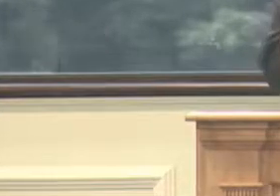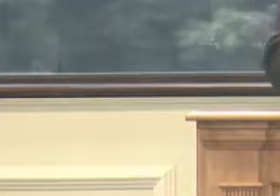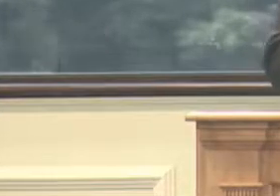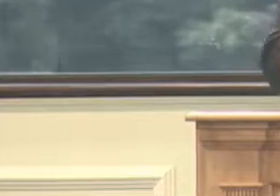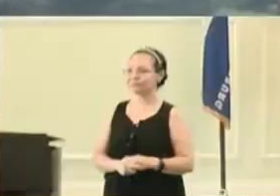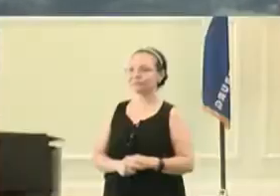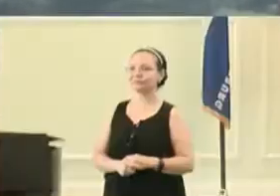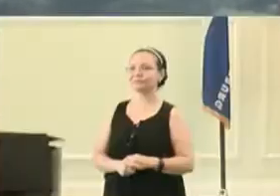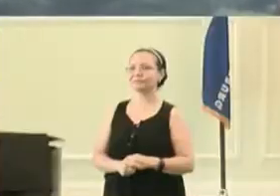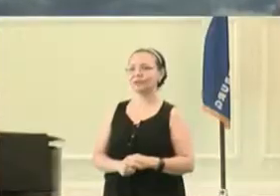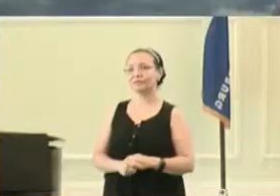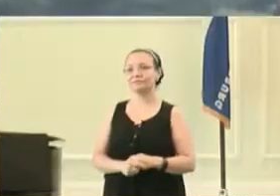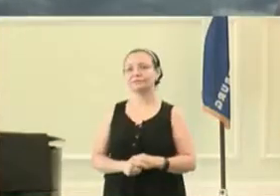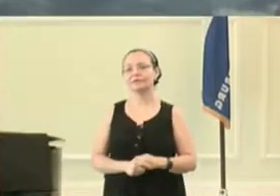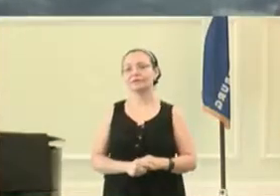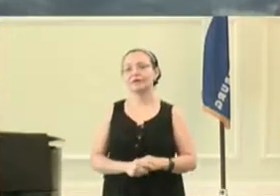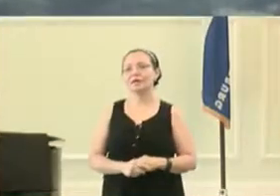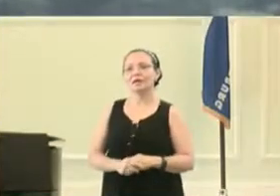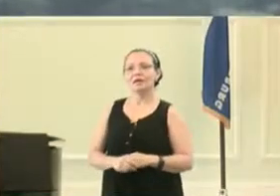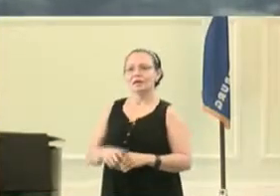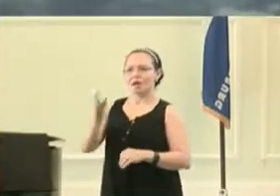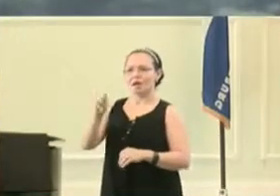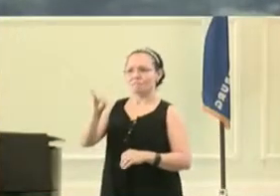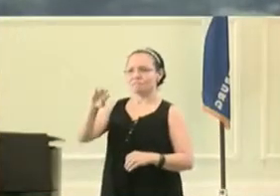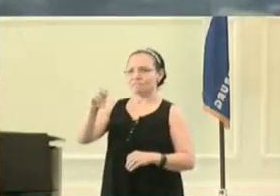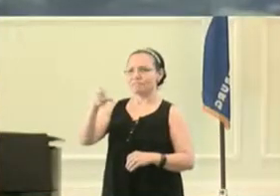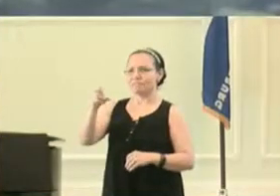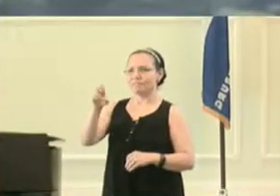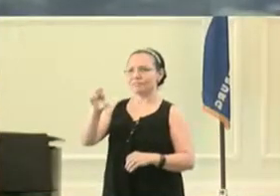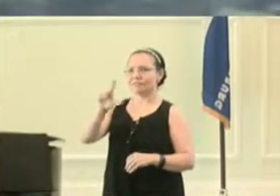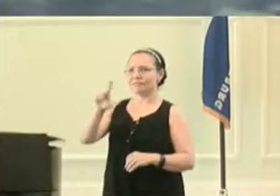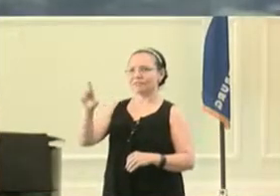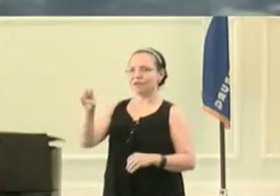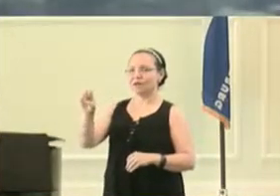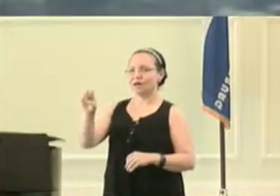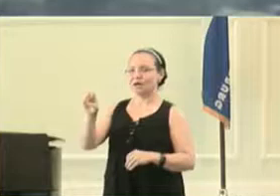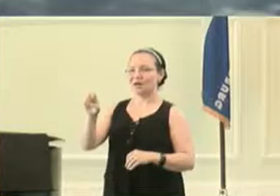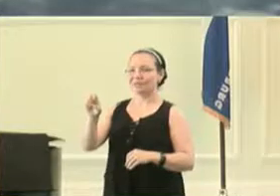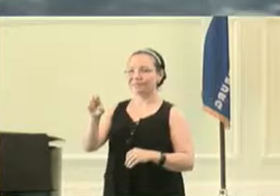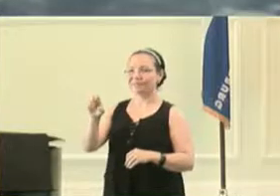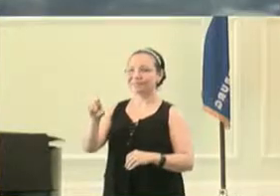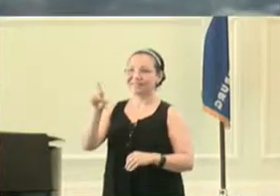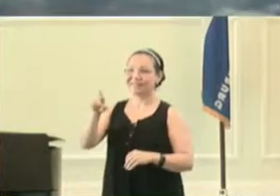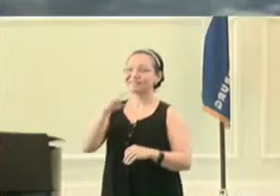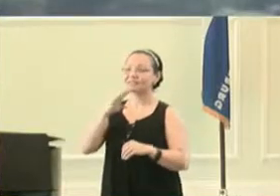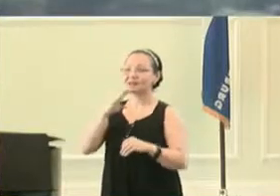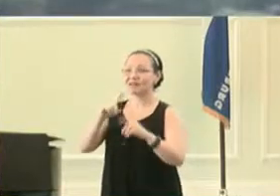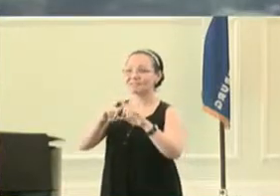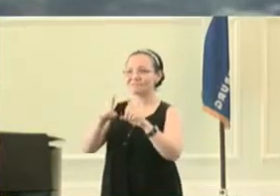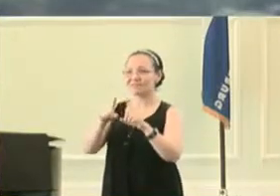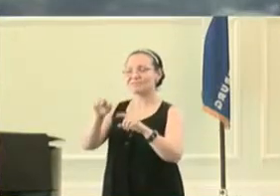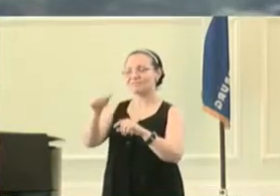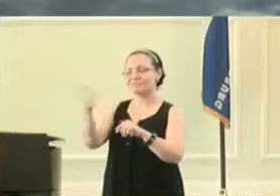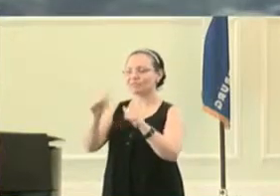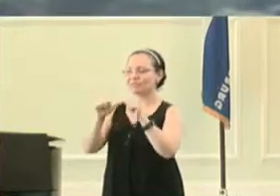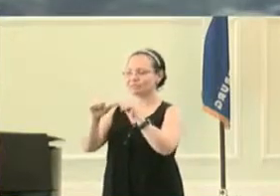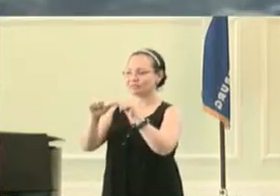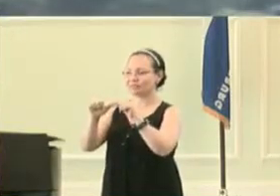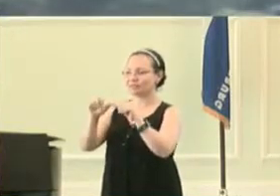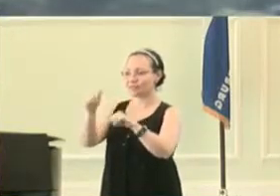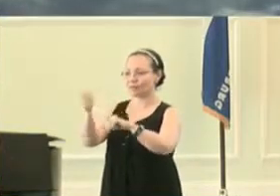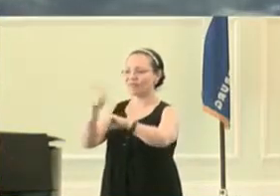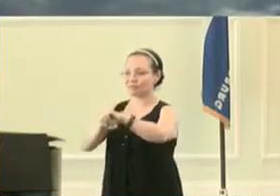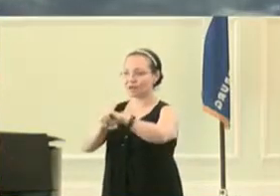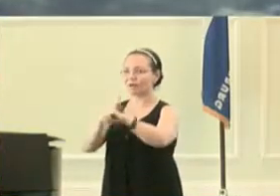Michelle was supposed to have a mission report today, but something came up, and we're going to do that at another time. Thank you.